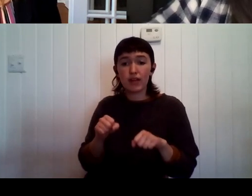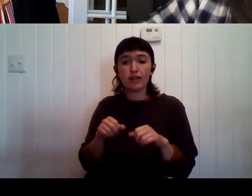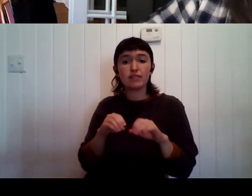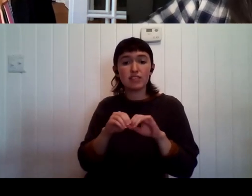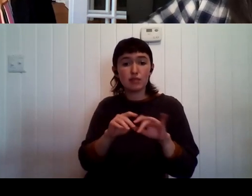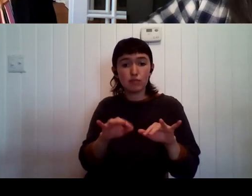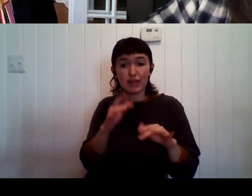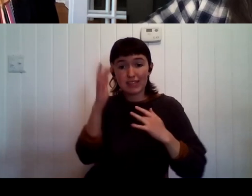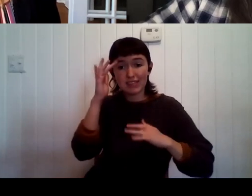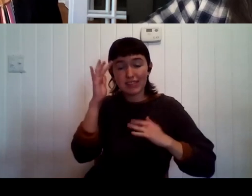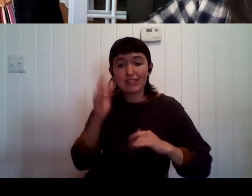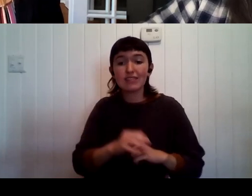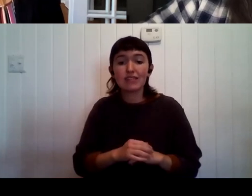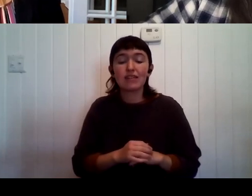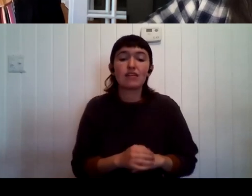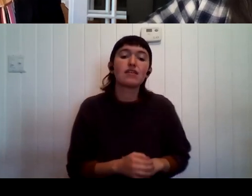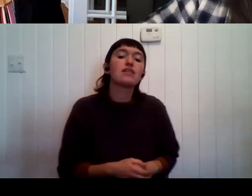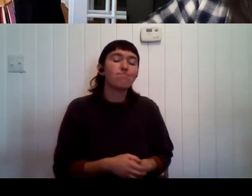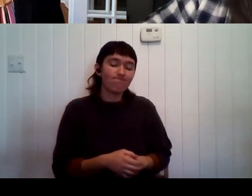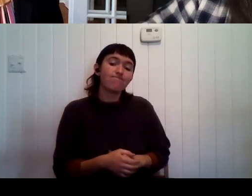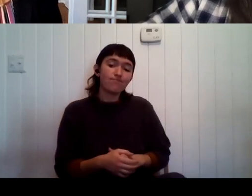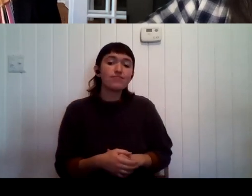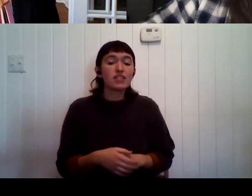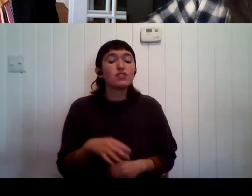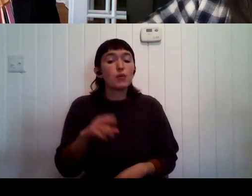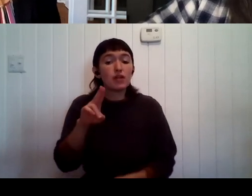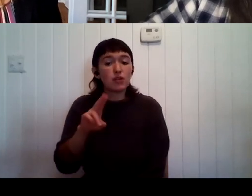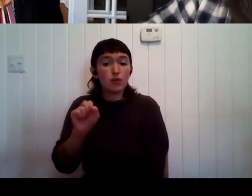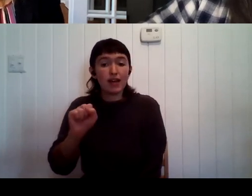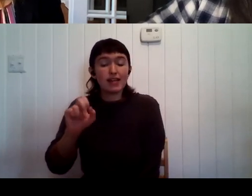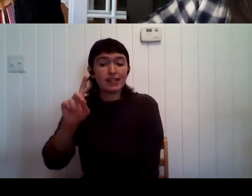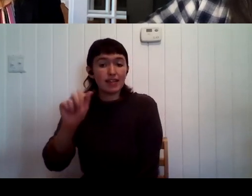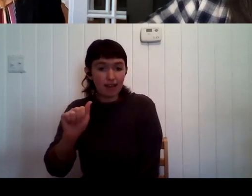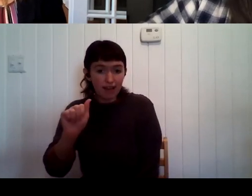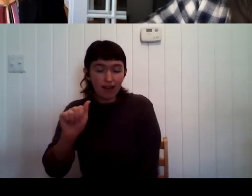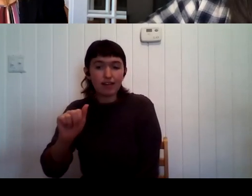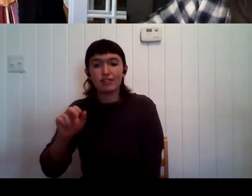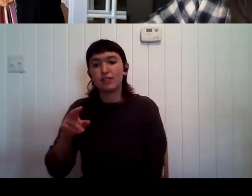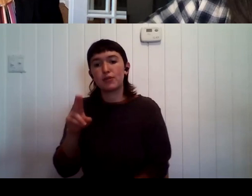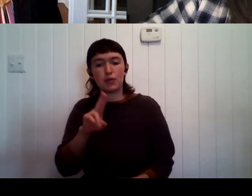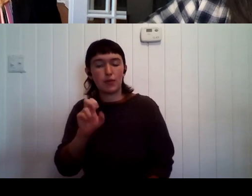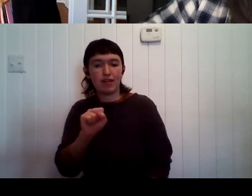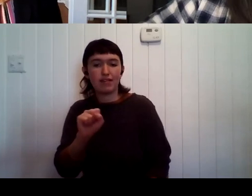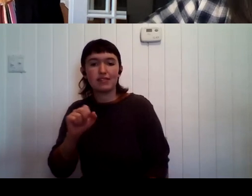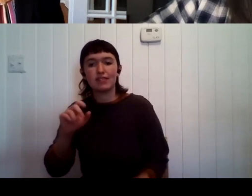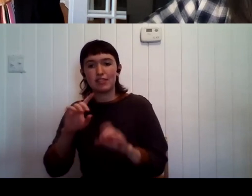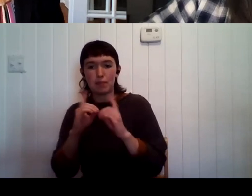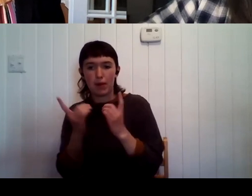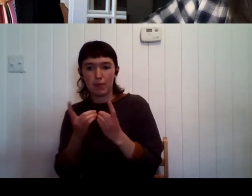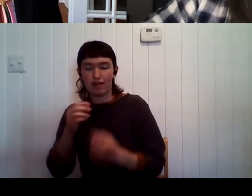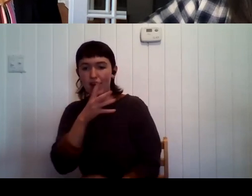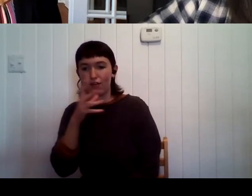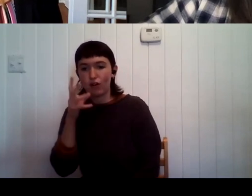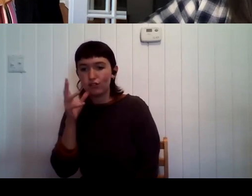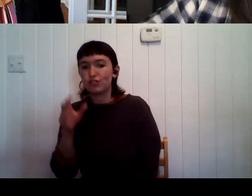Yeah. And that's why the USDA, the United States Department of Agriculture, and then the equivalent in all other